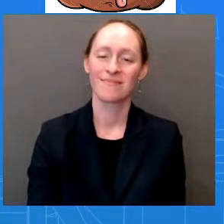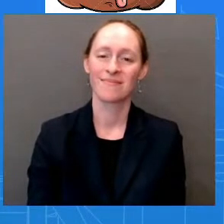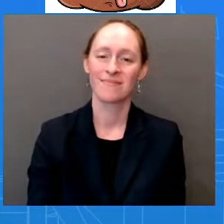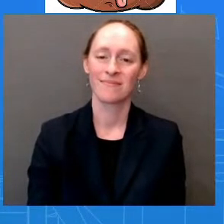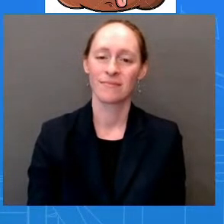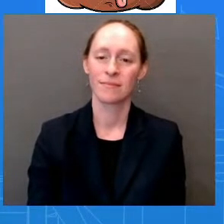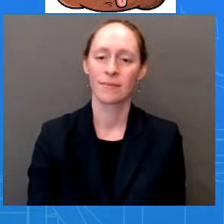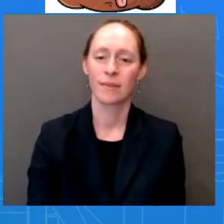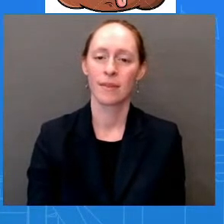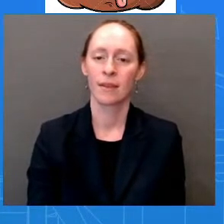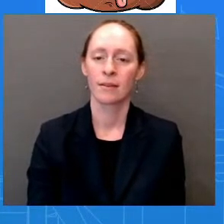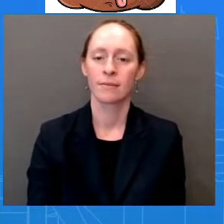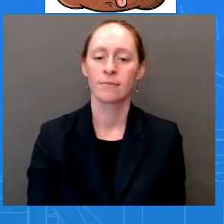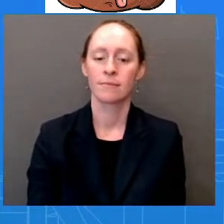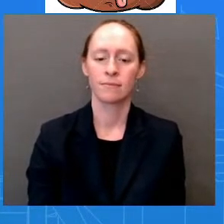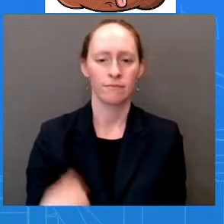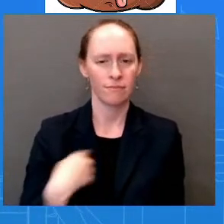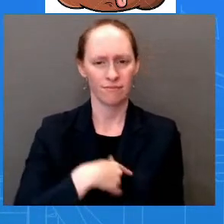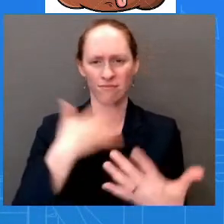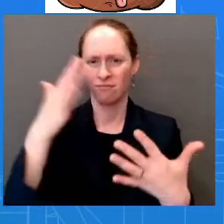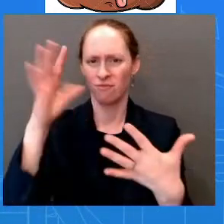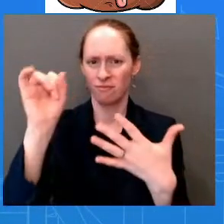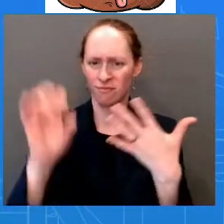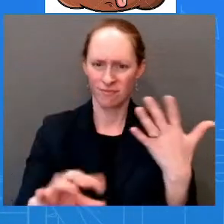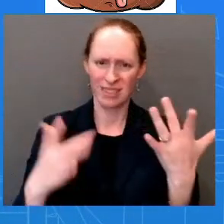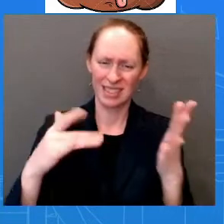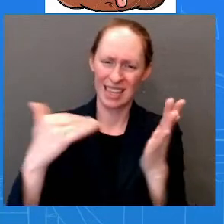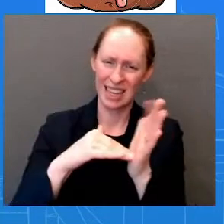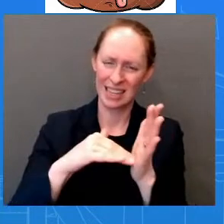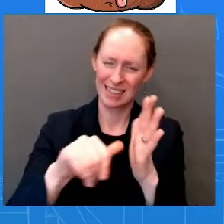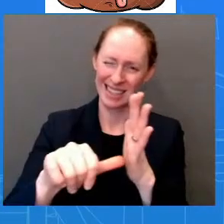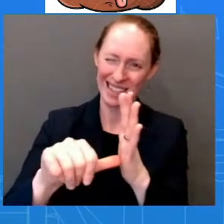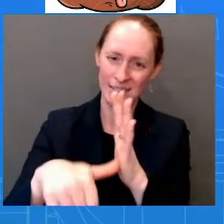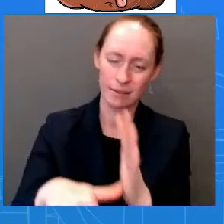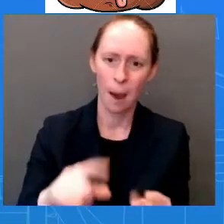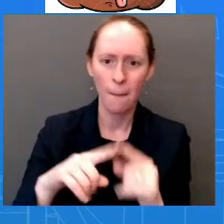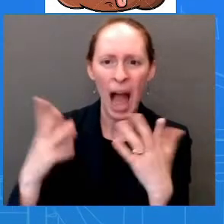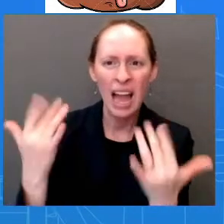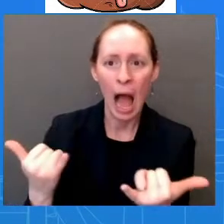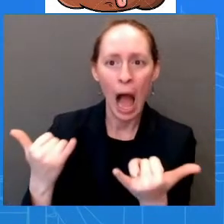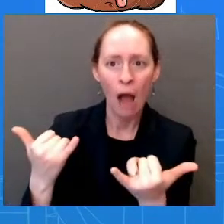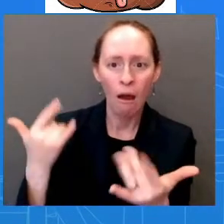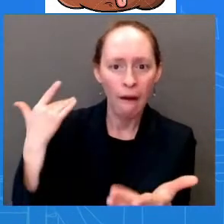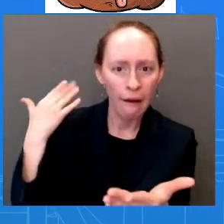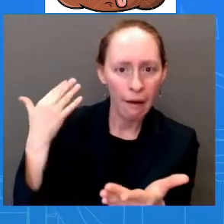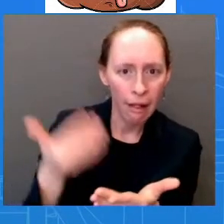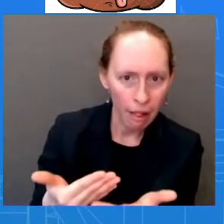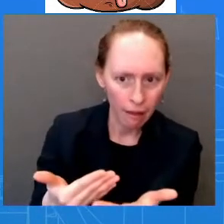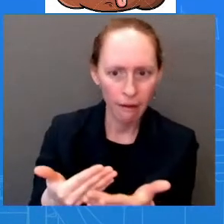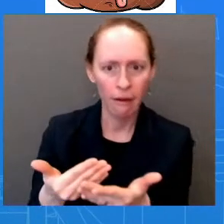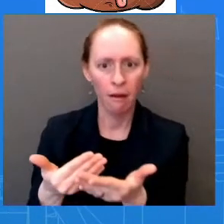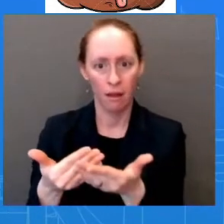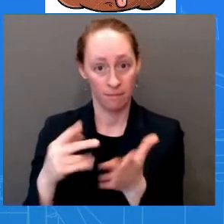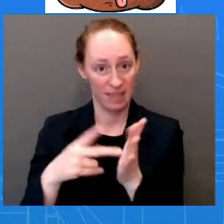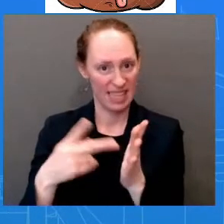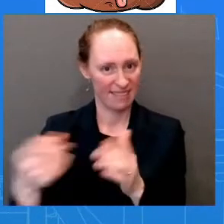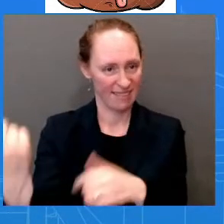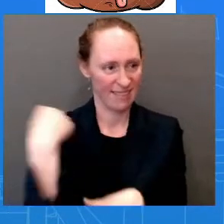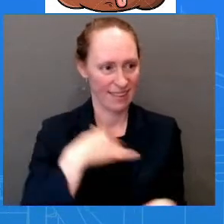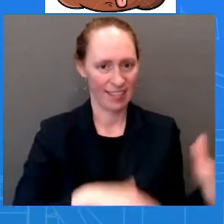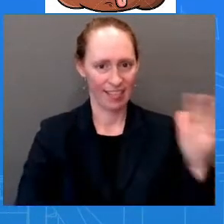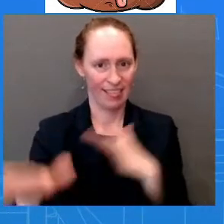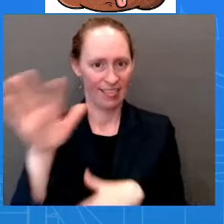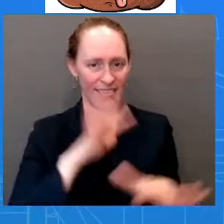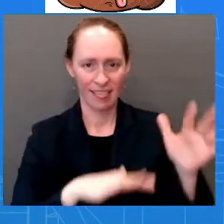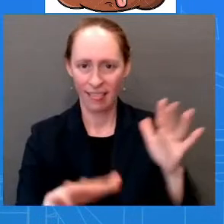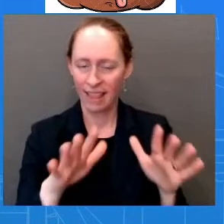out and get vaccinated. Signal that the country's behind the 8 ball on getting boosted, though. No, I think we've had slow, steady progress. But the bottom line is strong and steady progress.